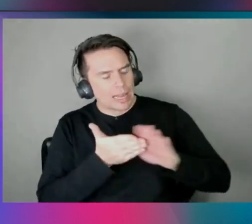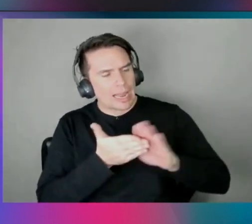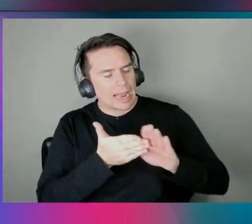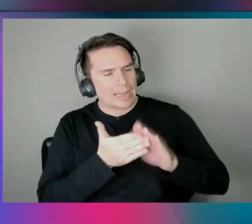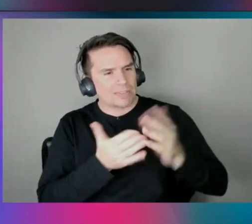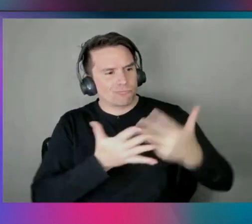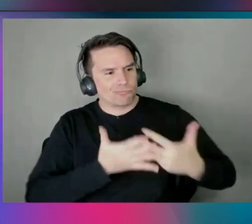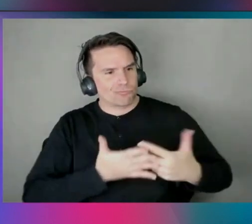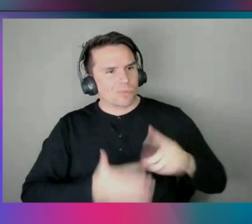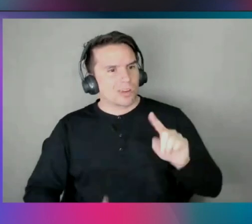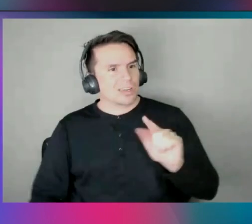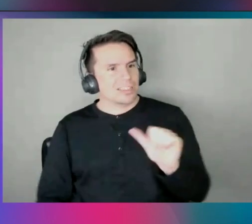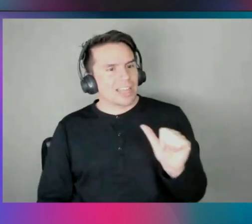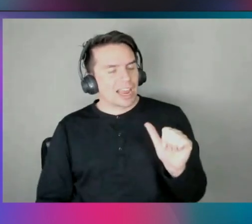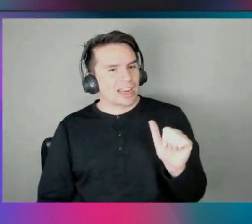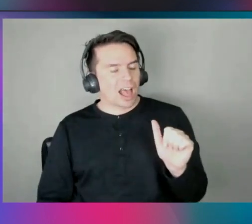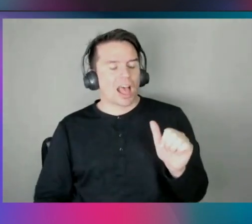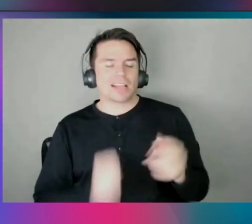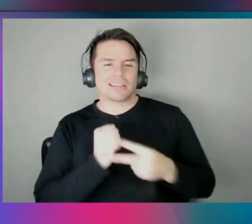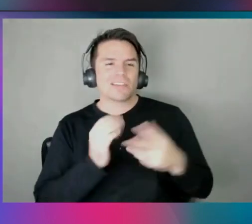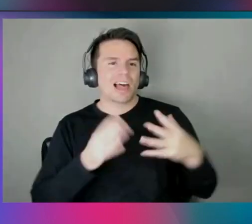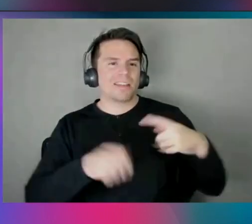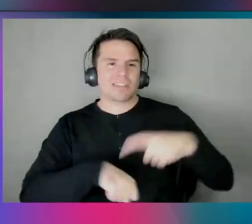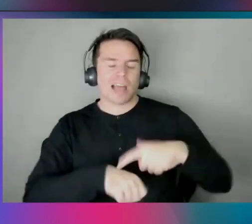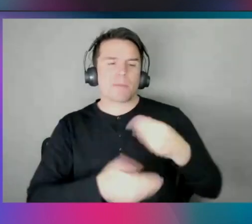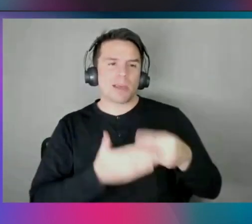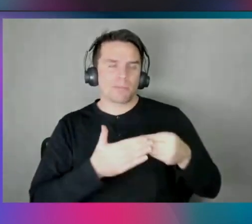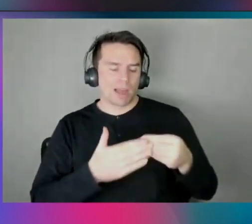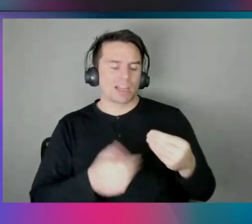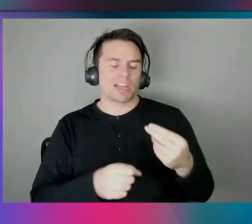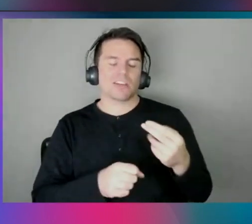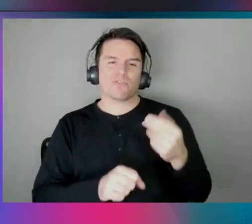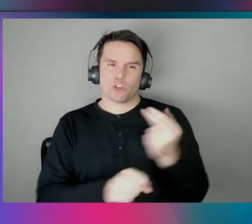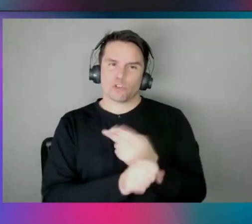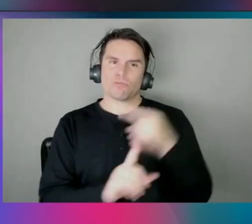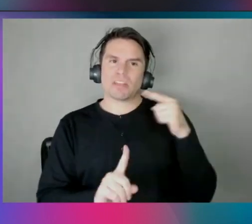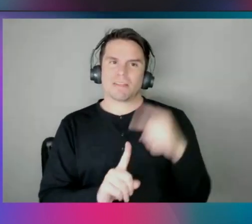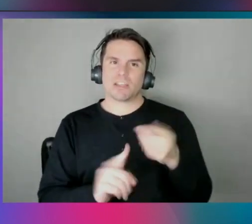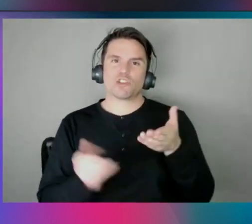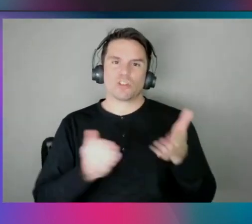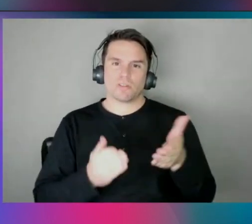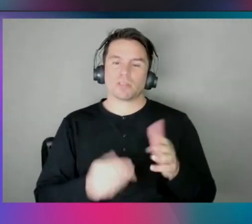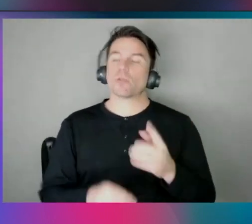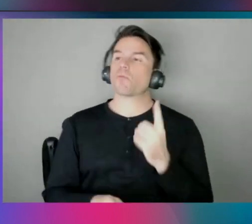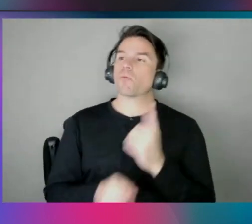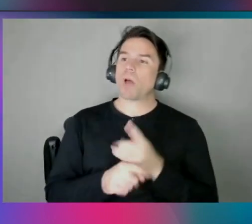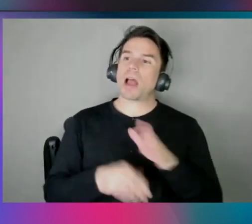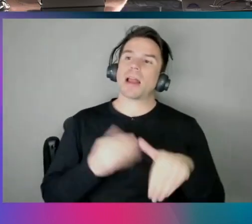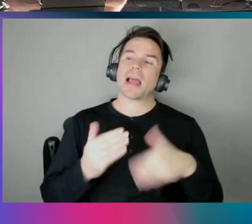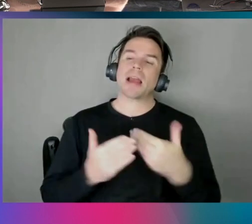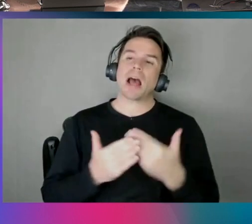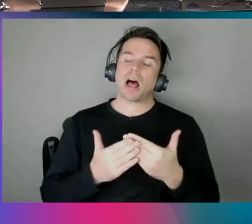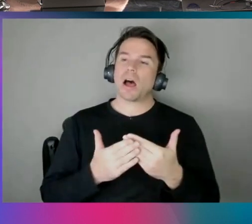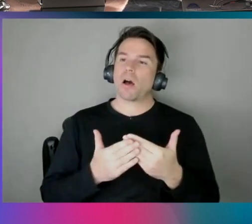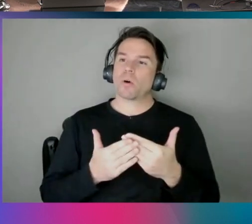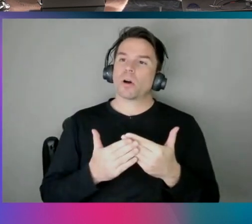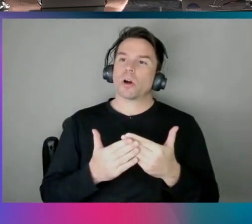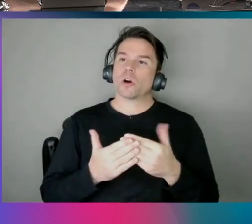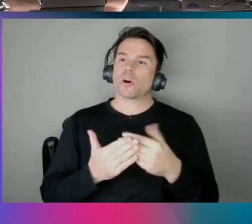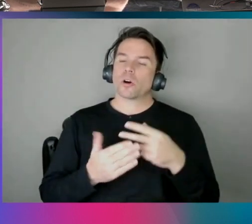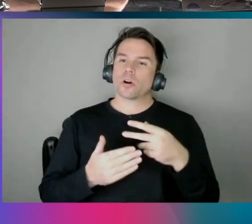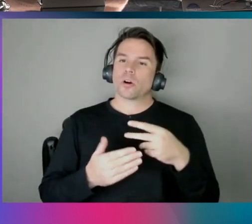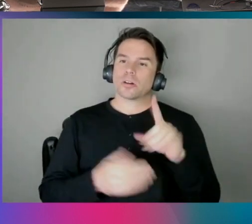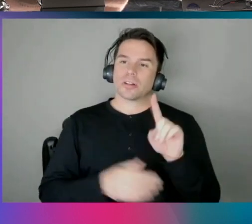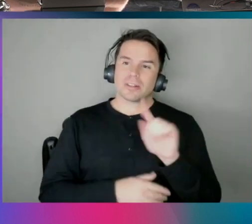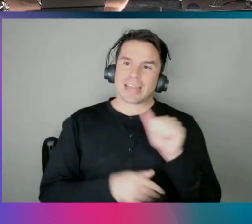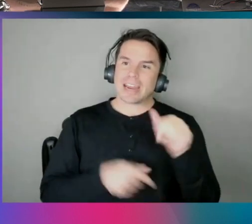service. I mean, this is great. All our providers are vetted. I think that's important for the audience to understand too. We want to make sure that there's quality data and that